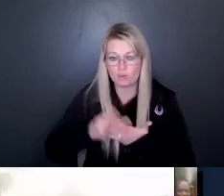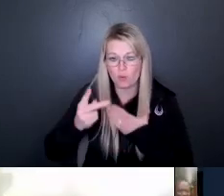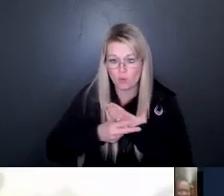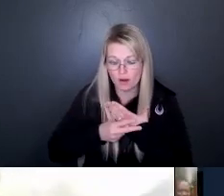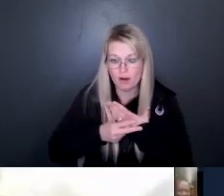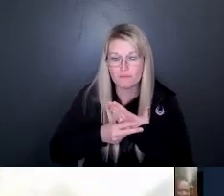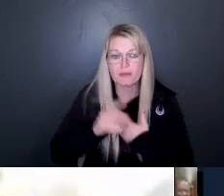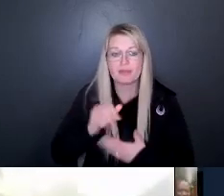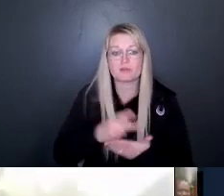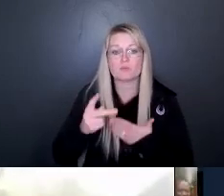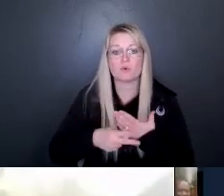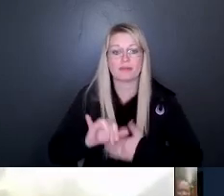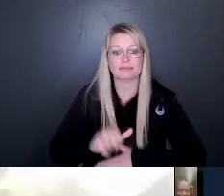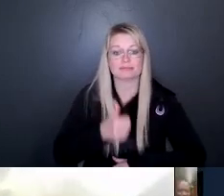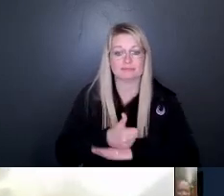is a program designed